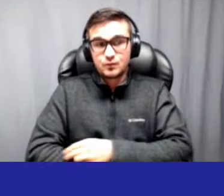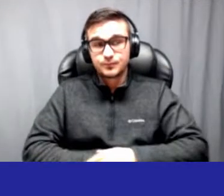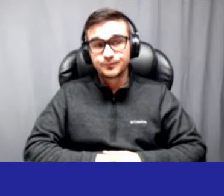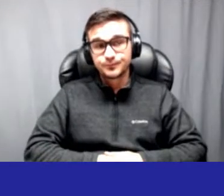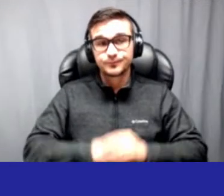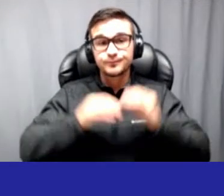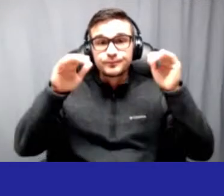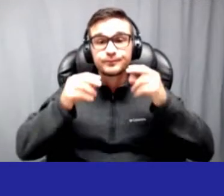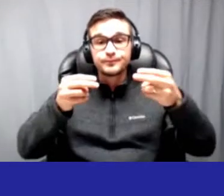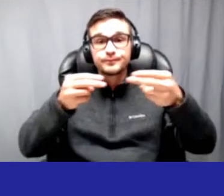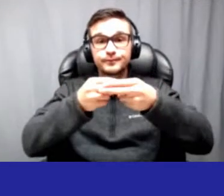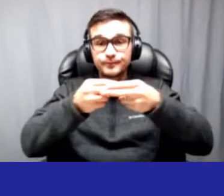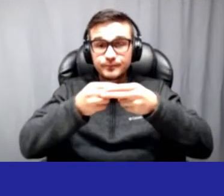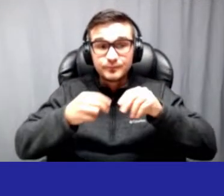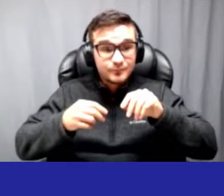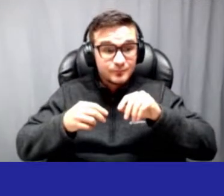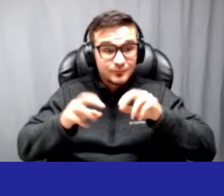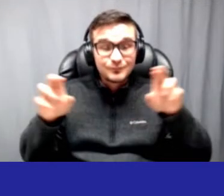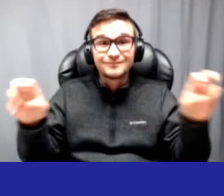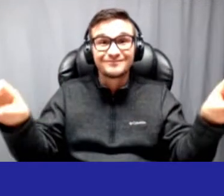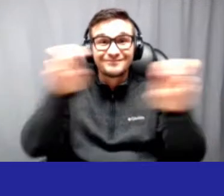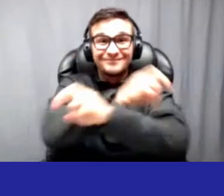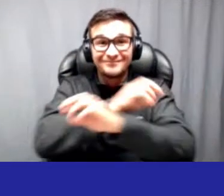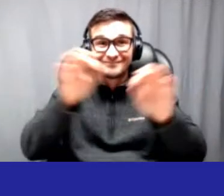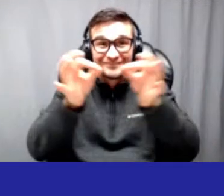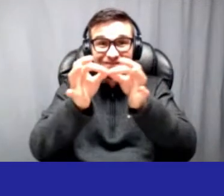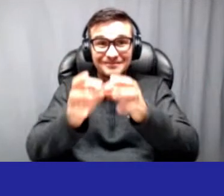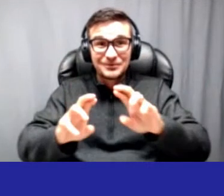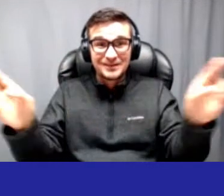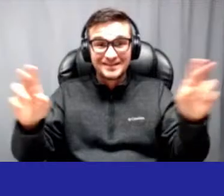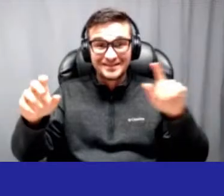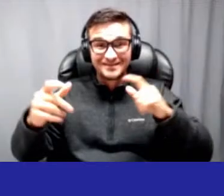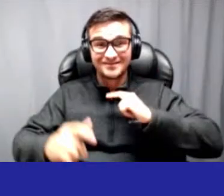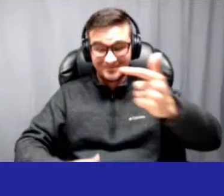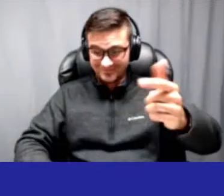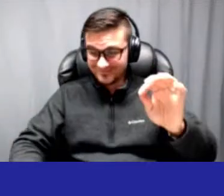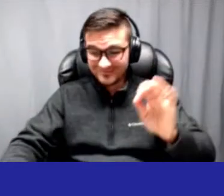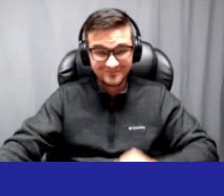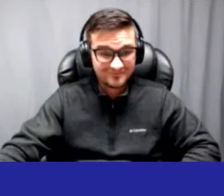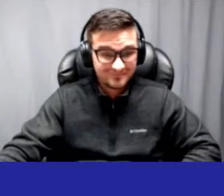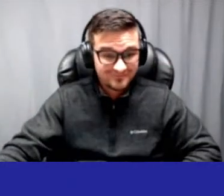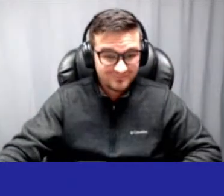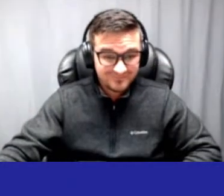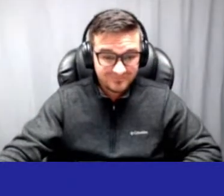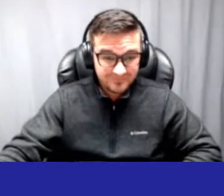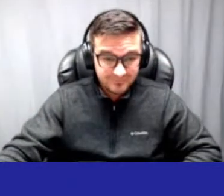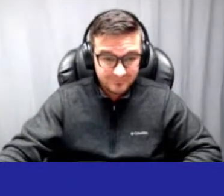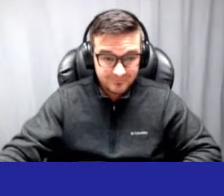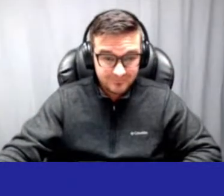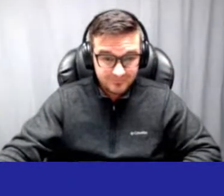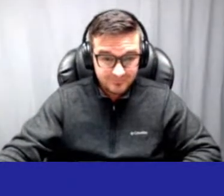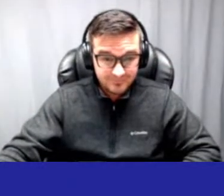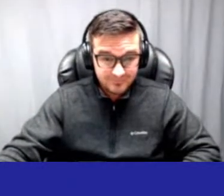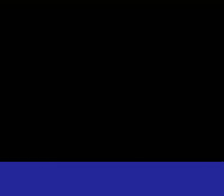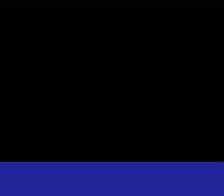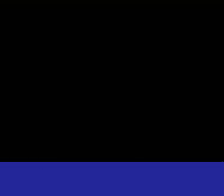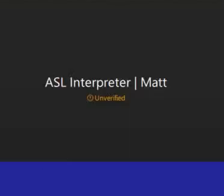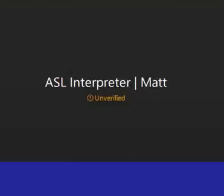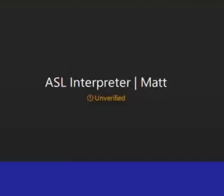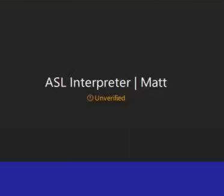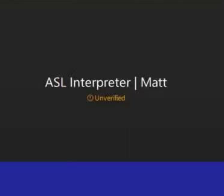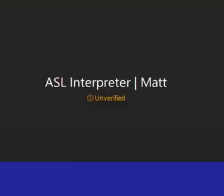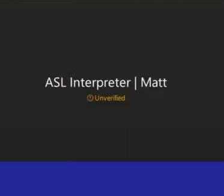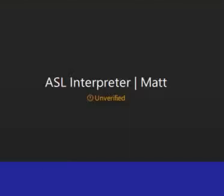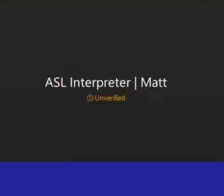to define a couple of terms because there is one unique thing about this contract. The contract value